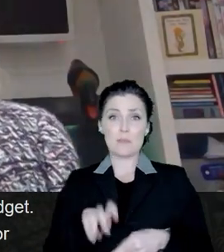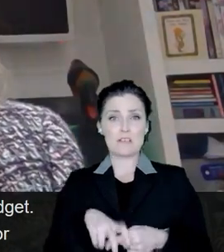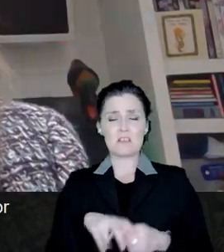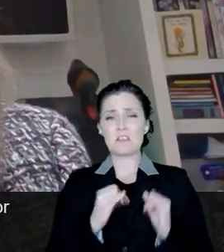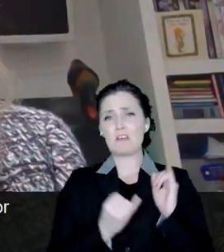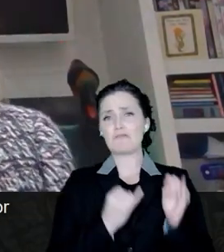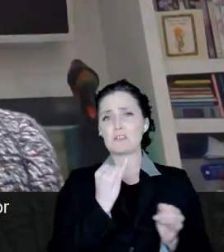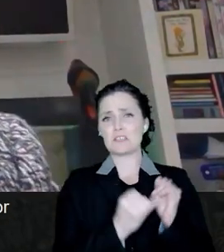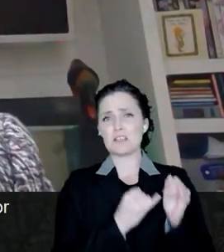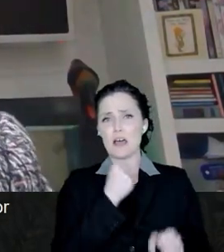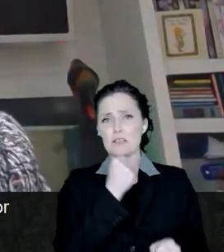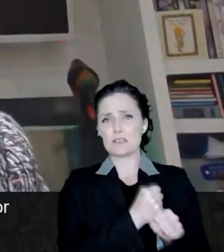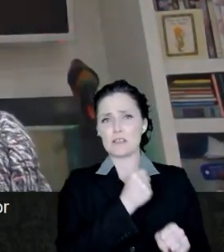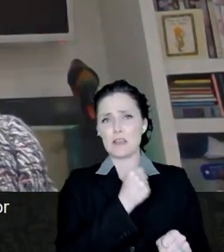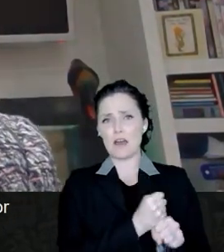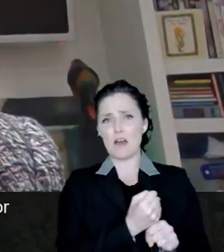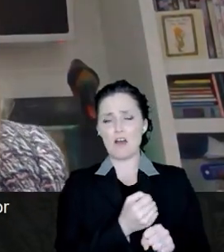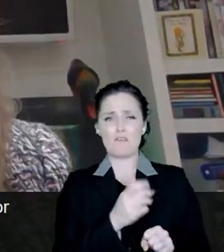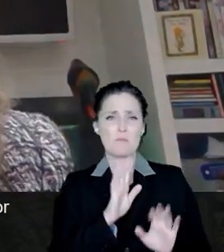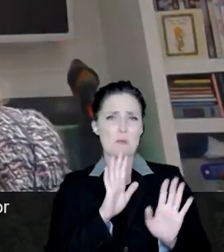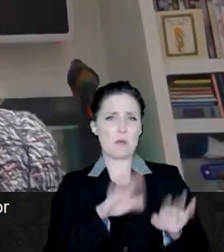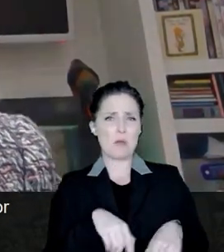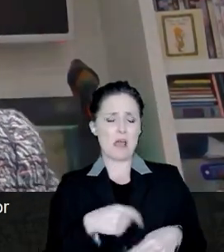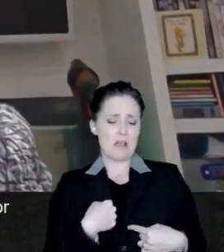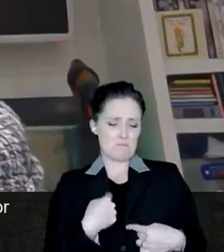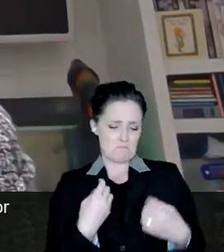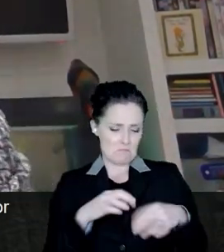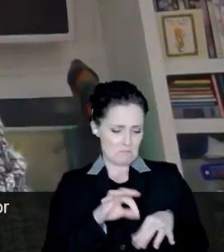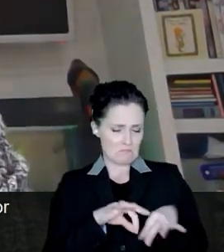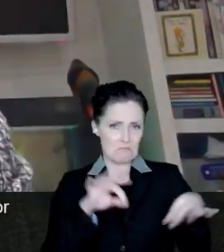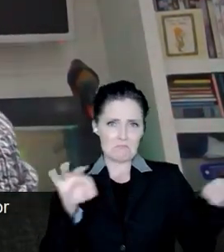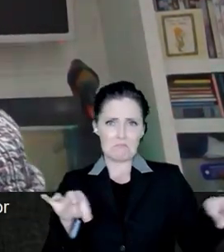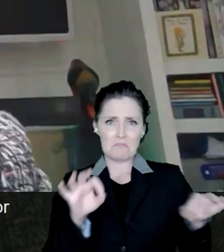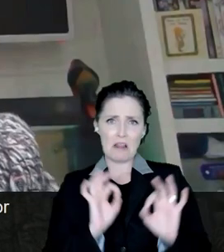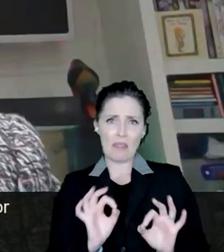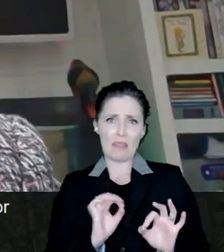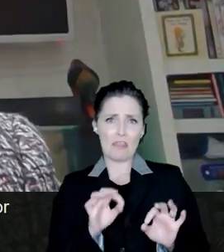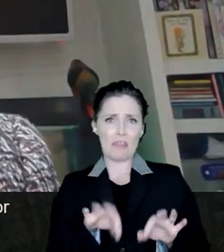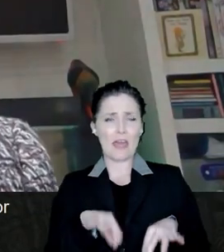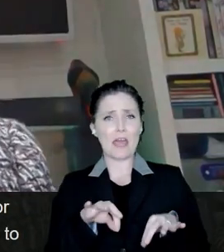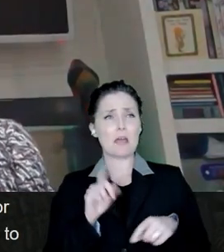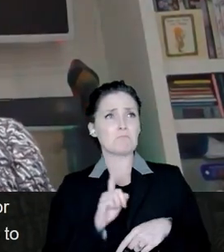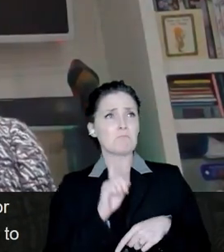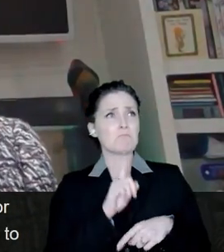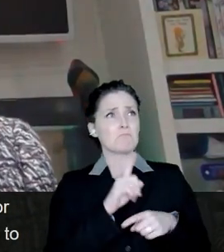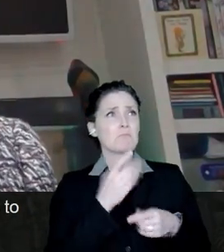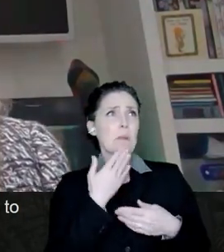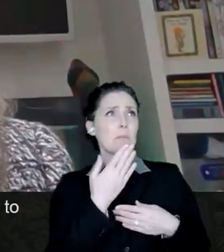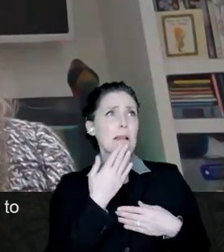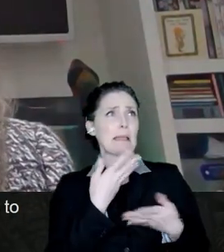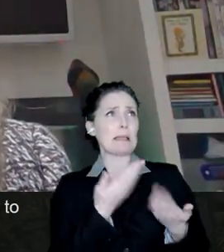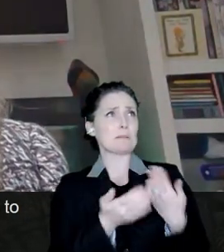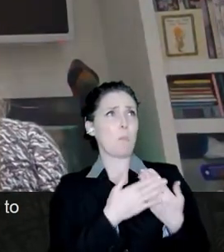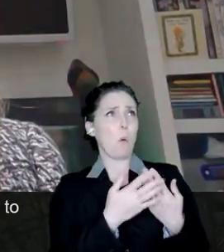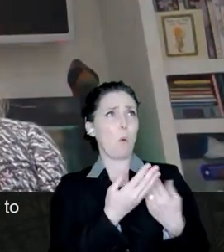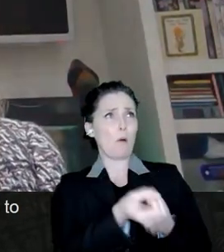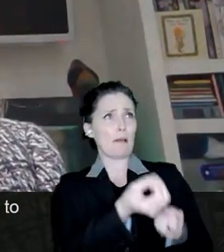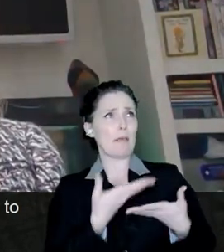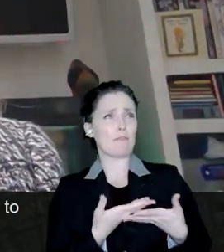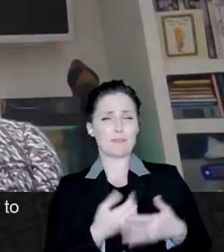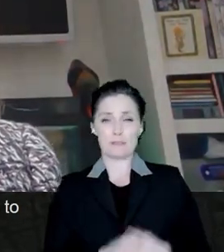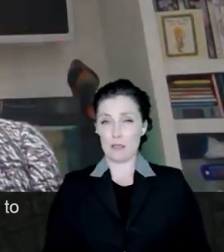the government, says he hasn't got anything. He almost goes to them with a little bag saying, give me more, please.